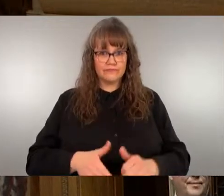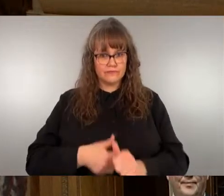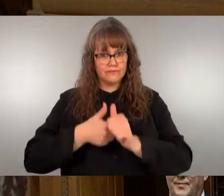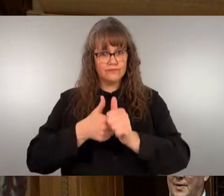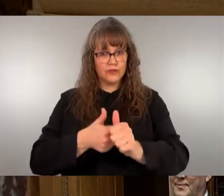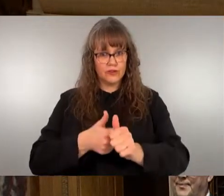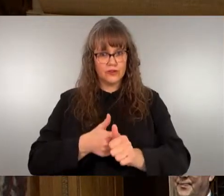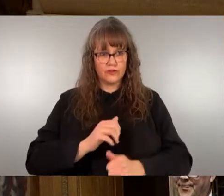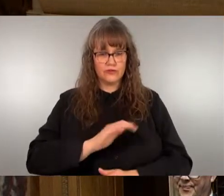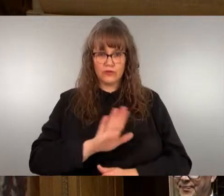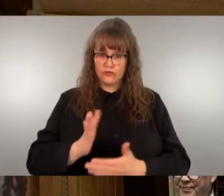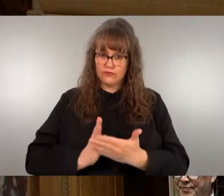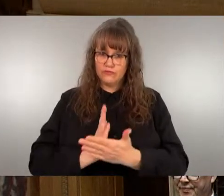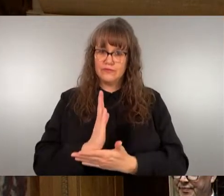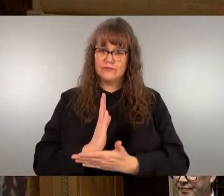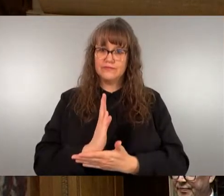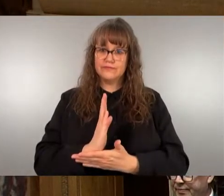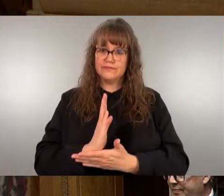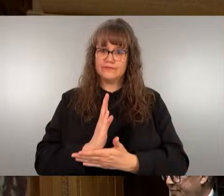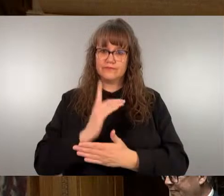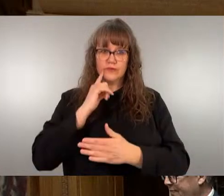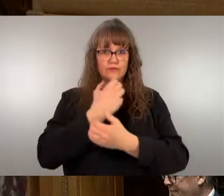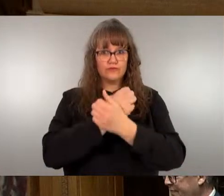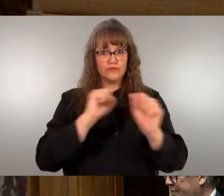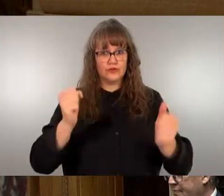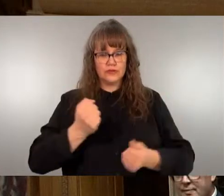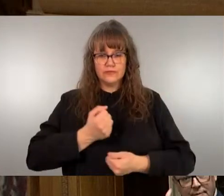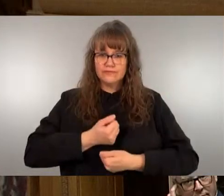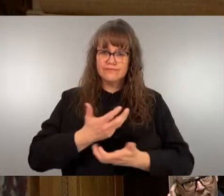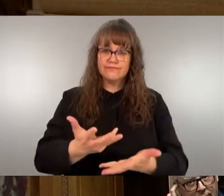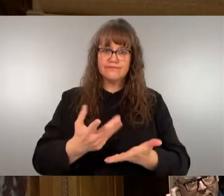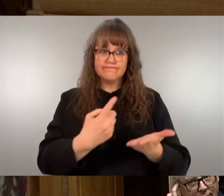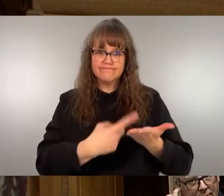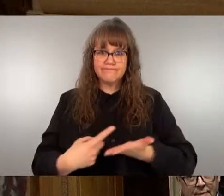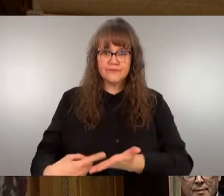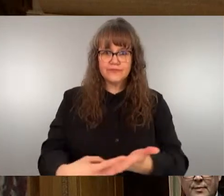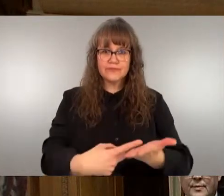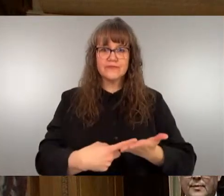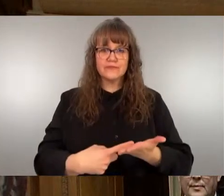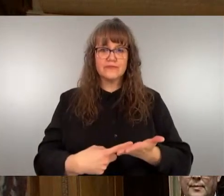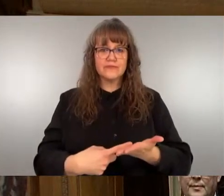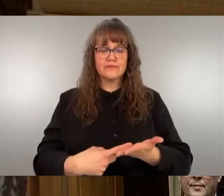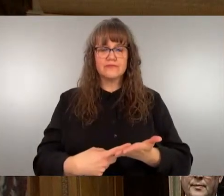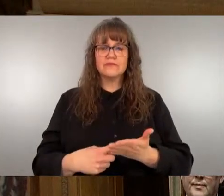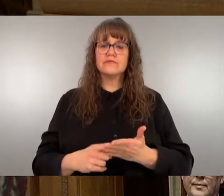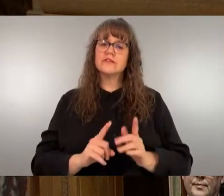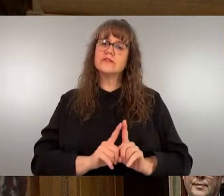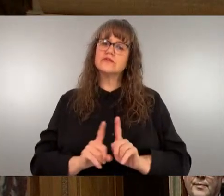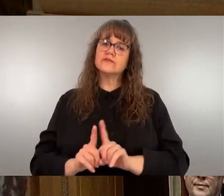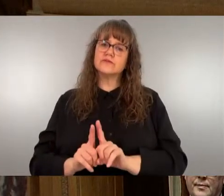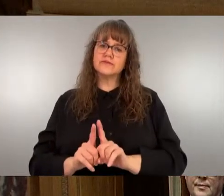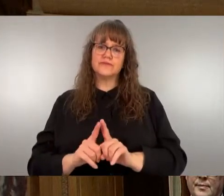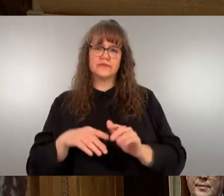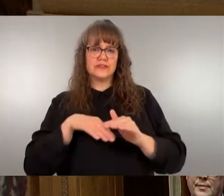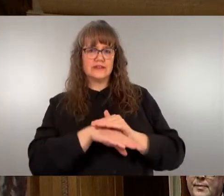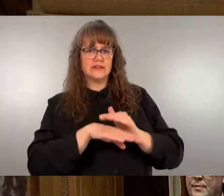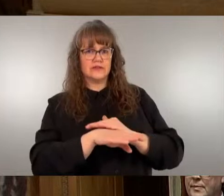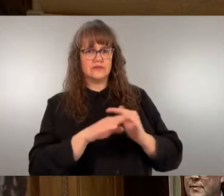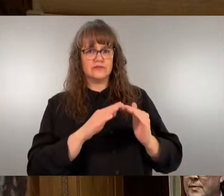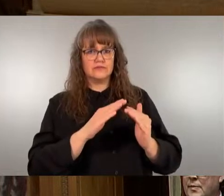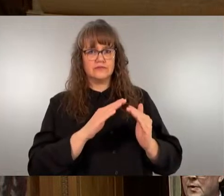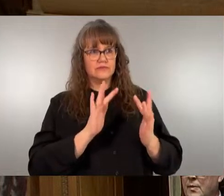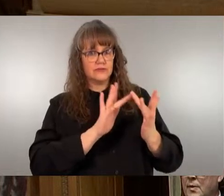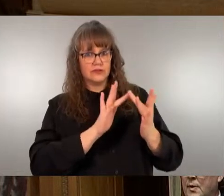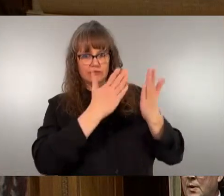debates, access to your honor's person at all seasonable times, and that their proceedings may receive